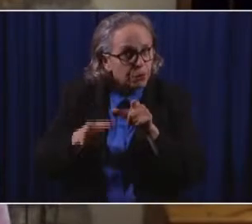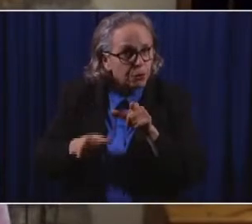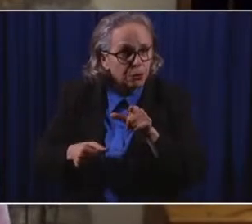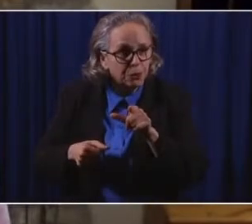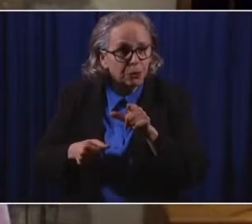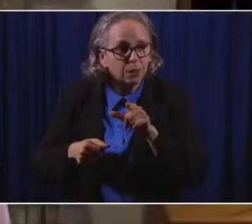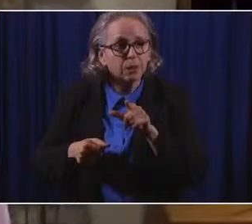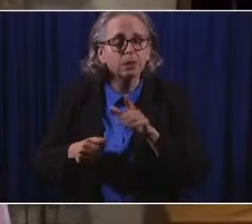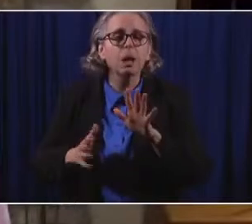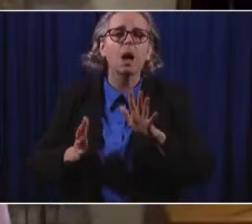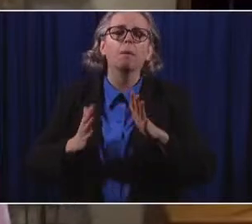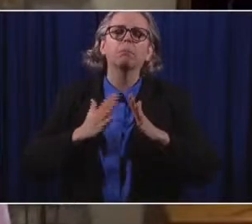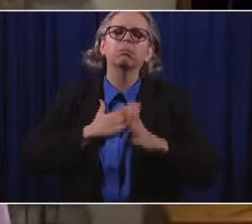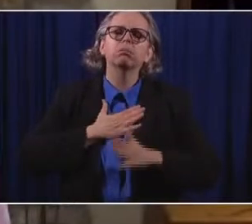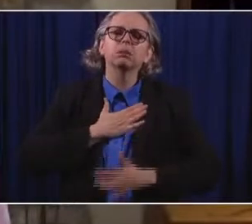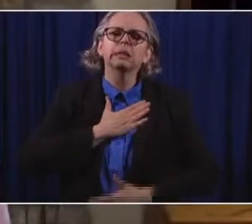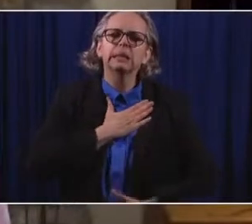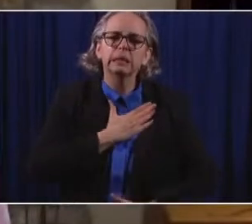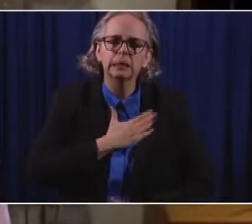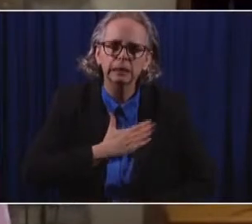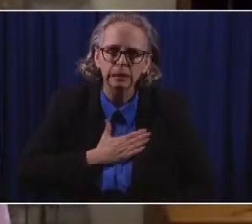Please reconsider